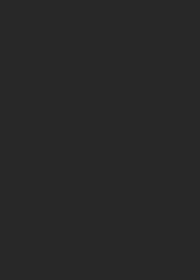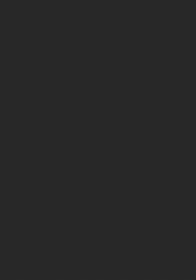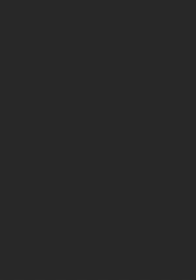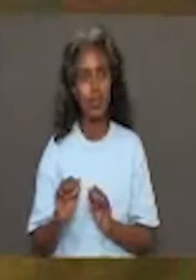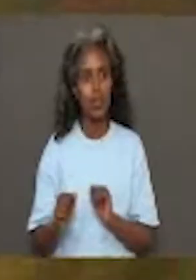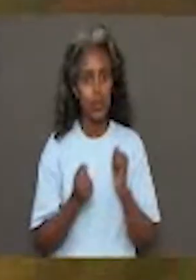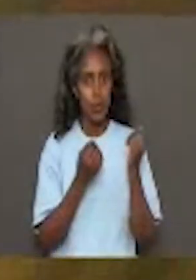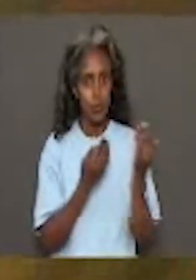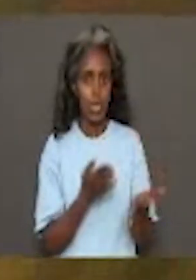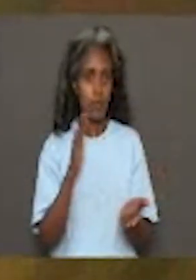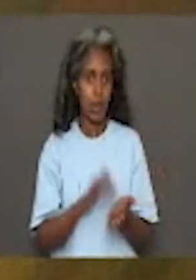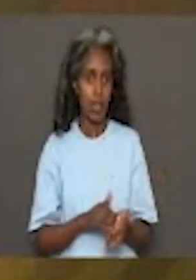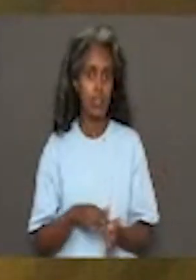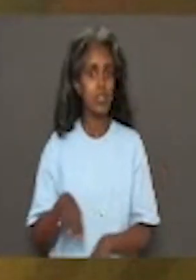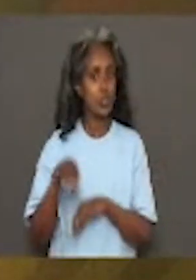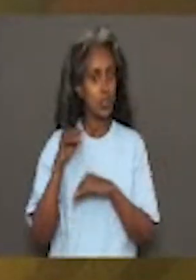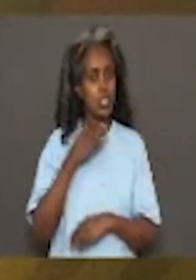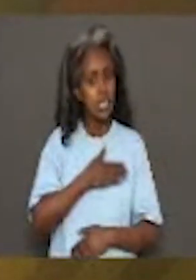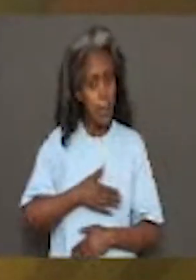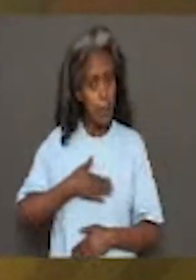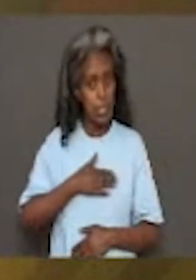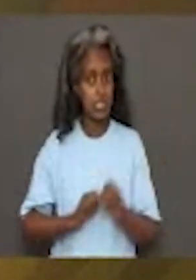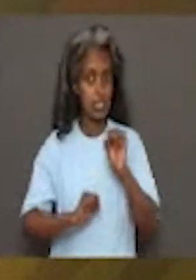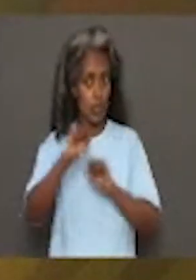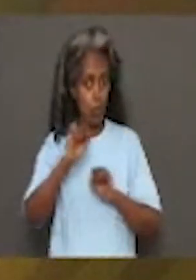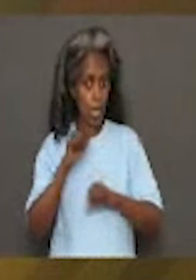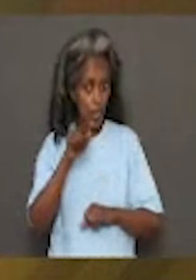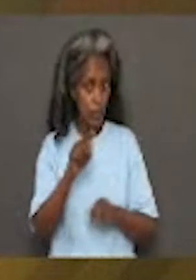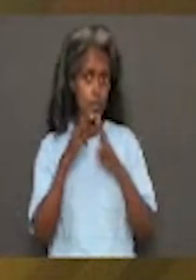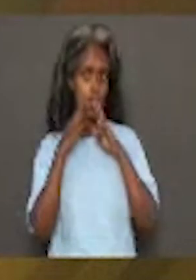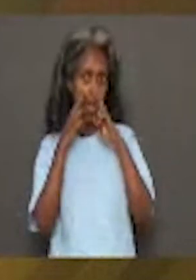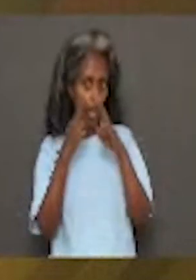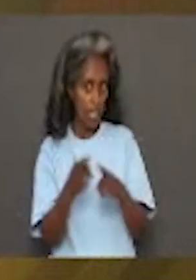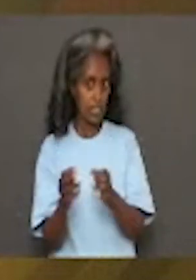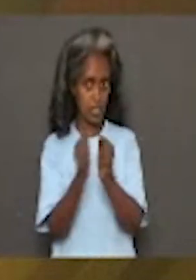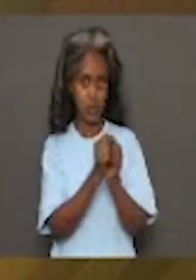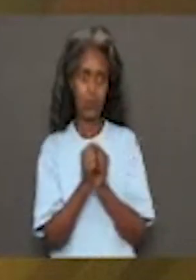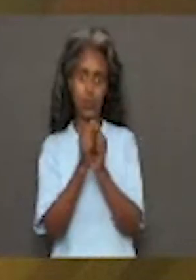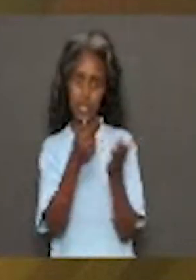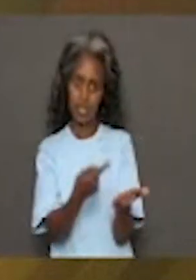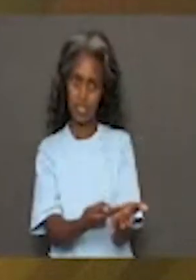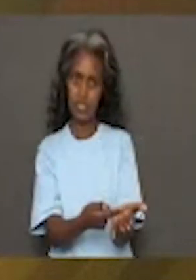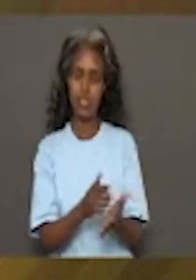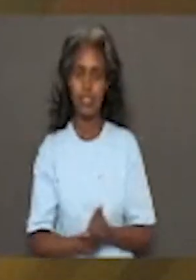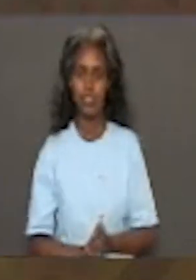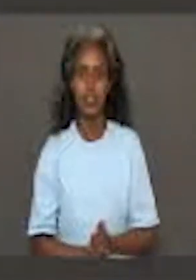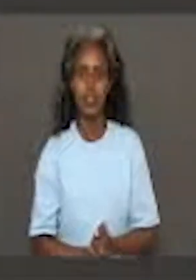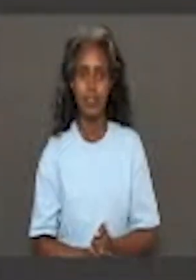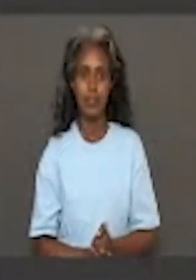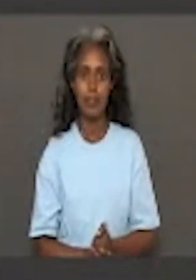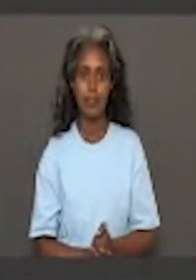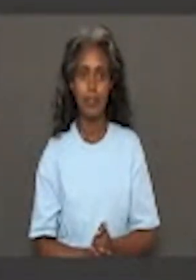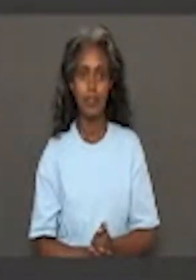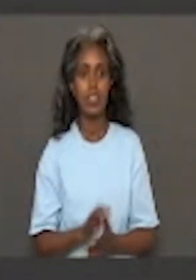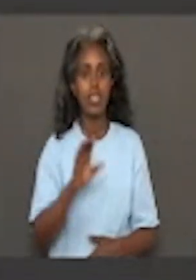1.8. Welcome back, students. Please compare your answers with these.